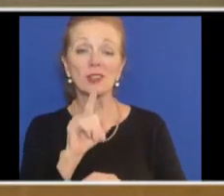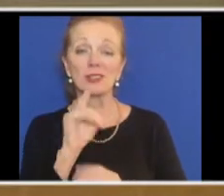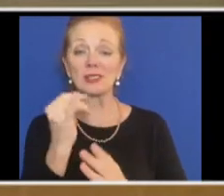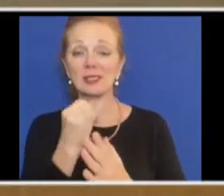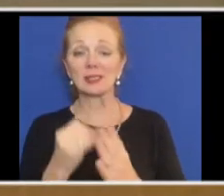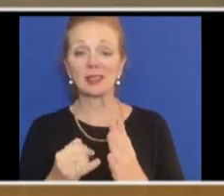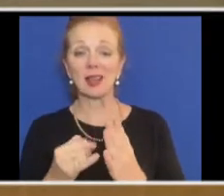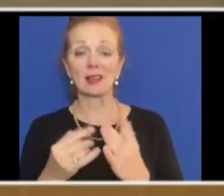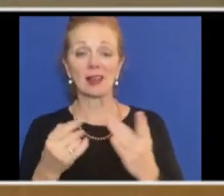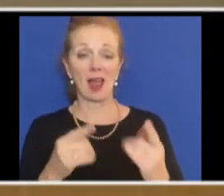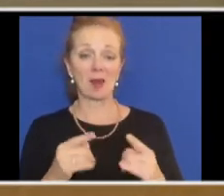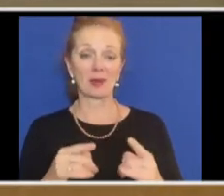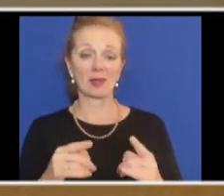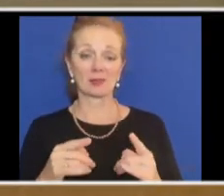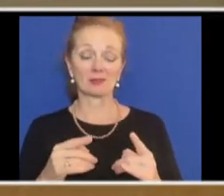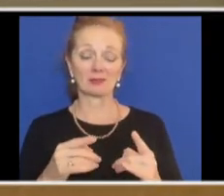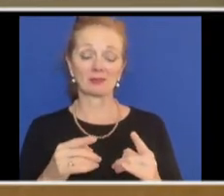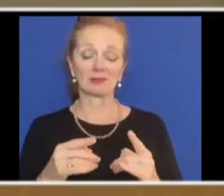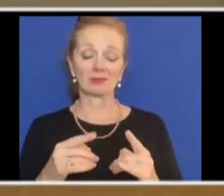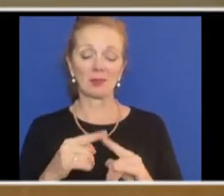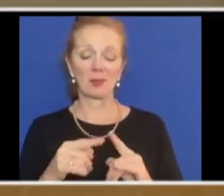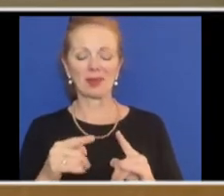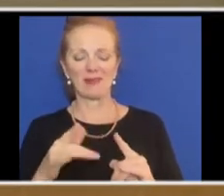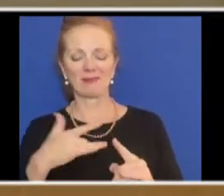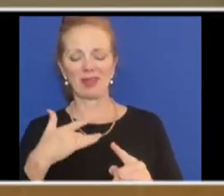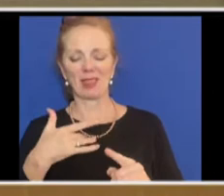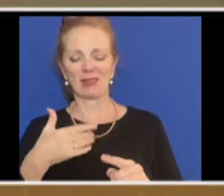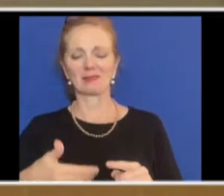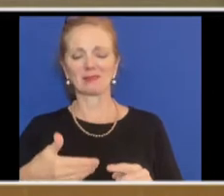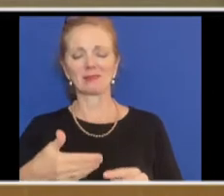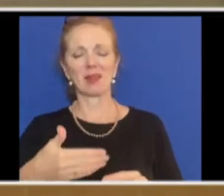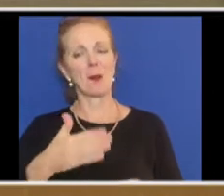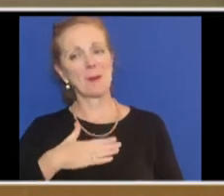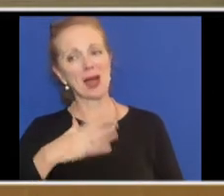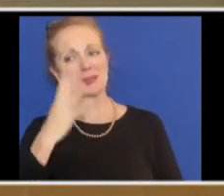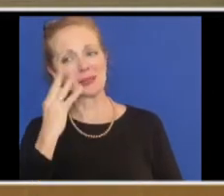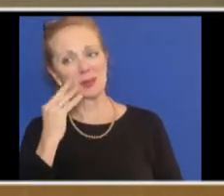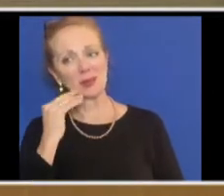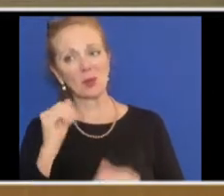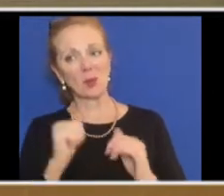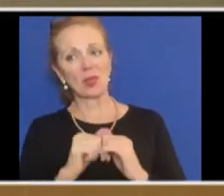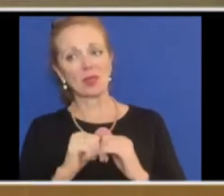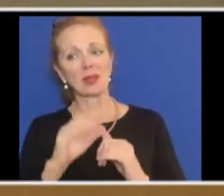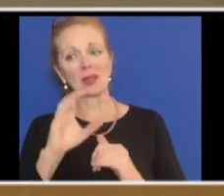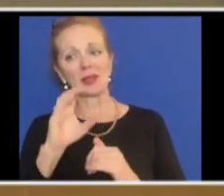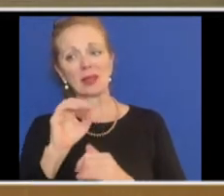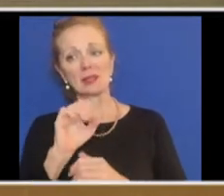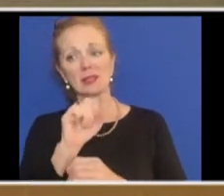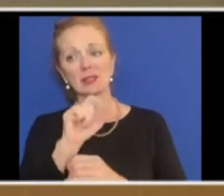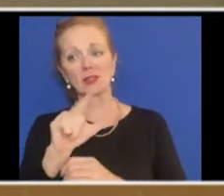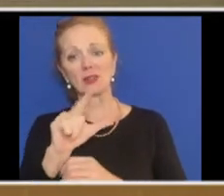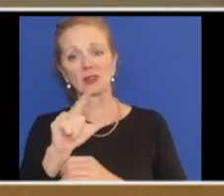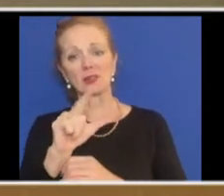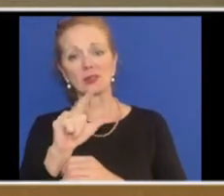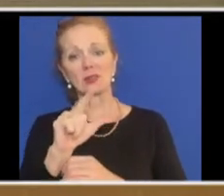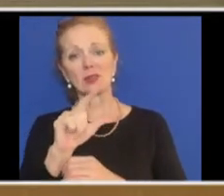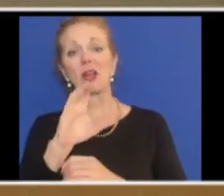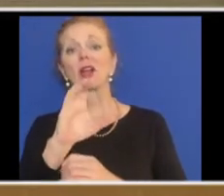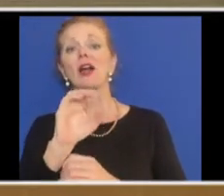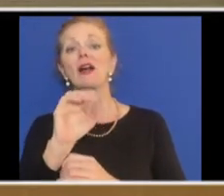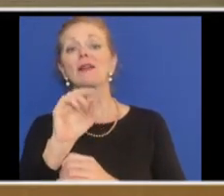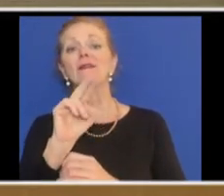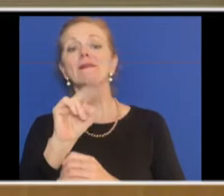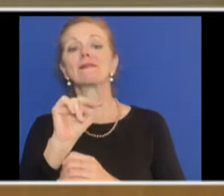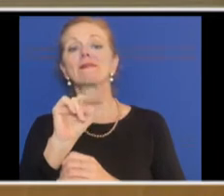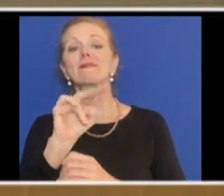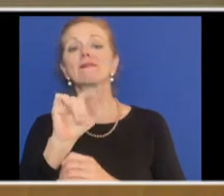but I feel based on my experience with the conditional zoning sorry the conventional zoning